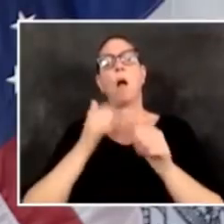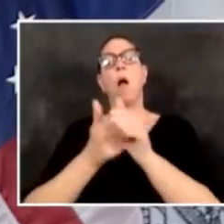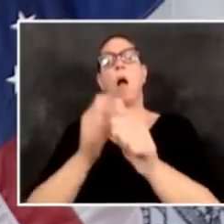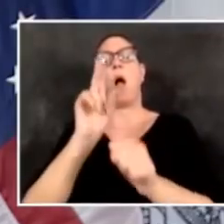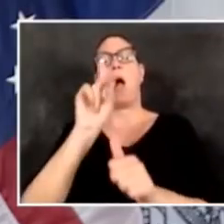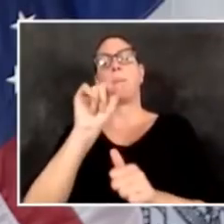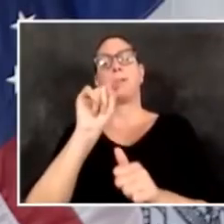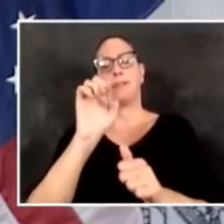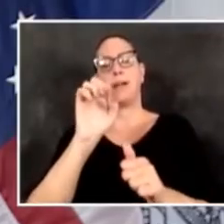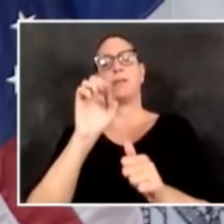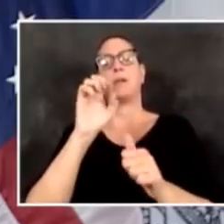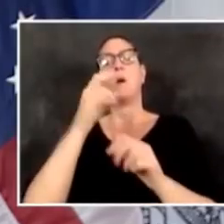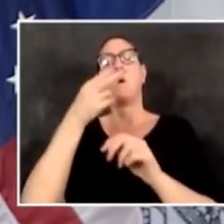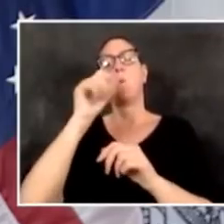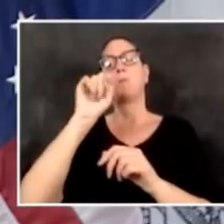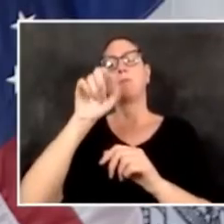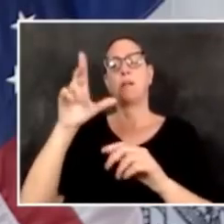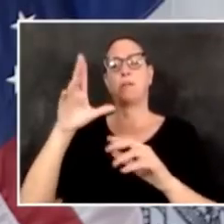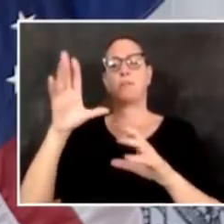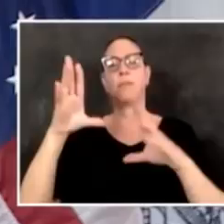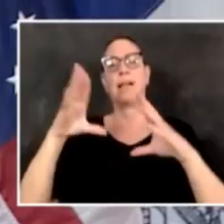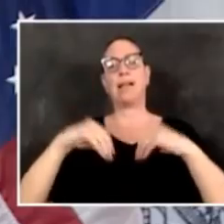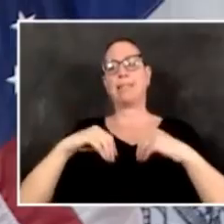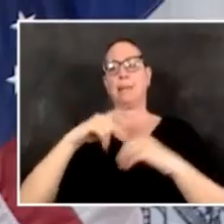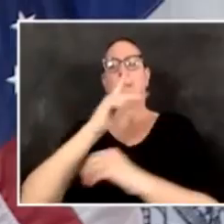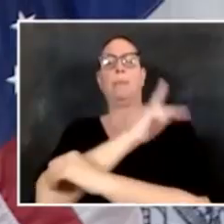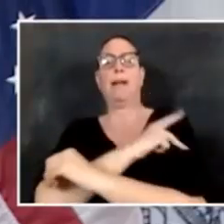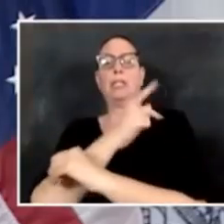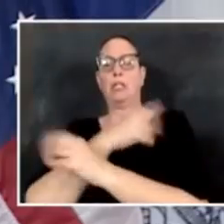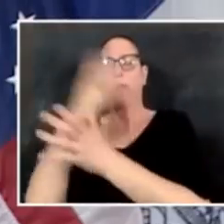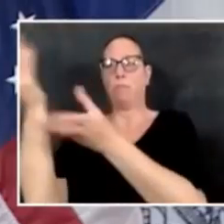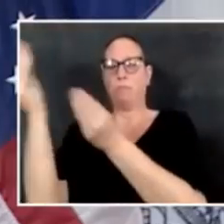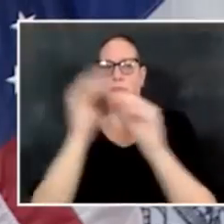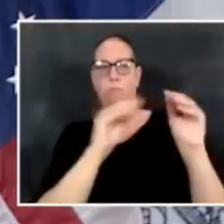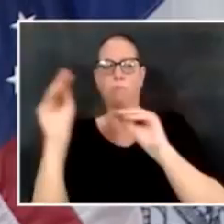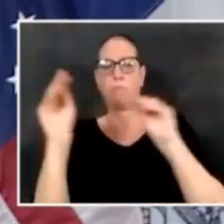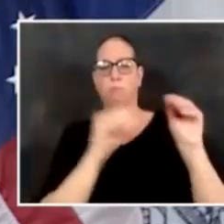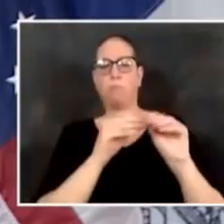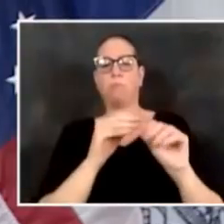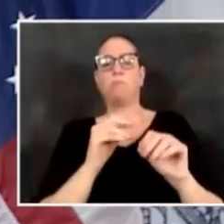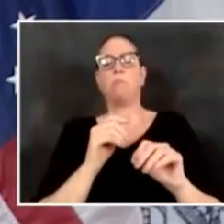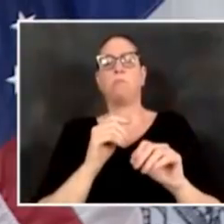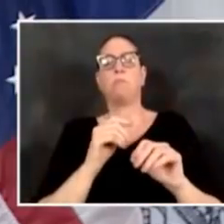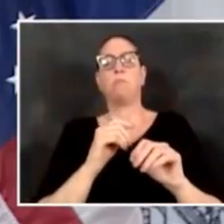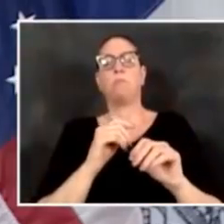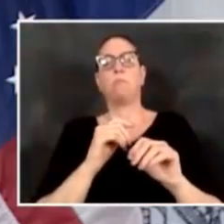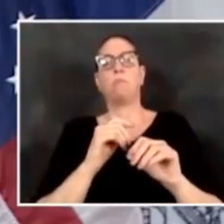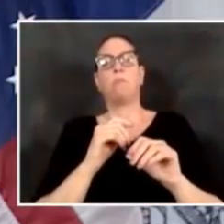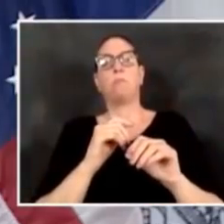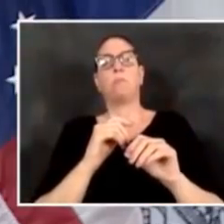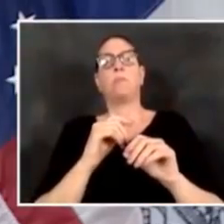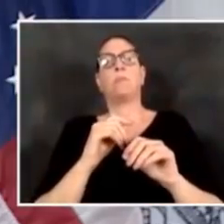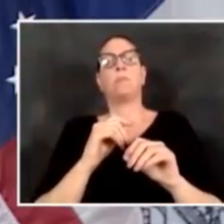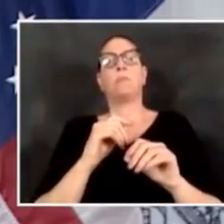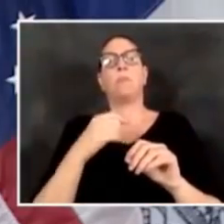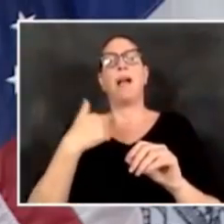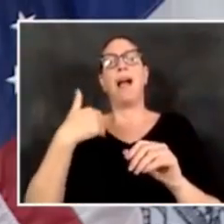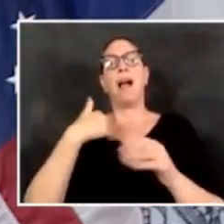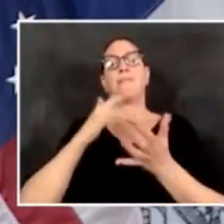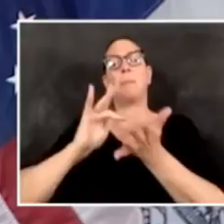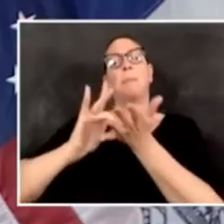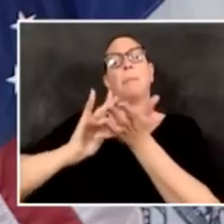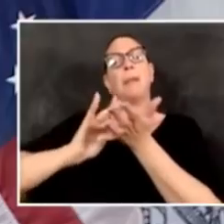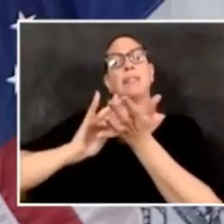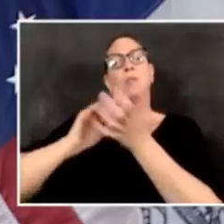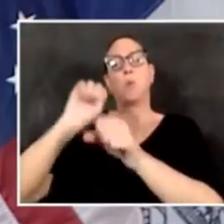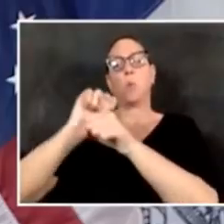accepting patients. One of the things we said and are doing is to have medical oversight in all facilities, checking